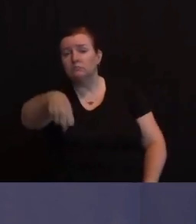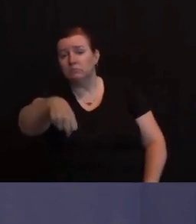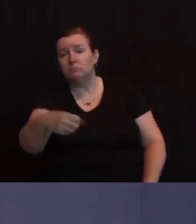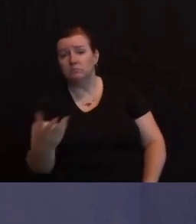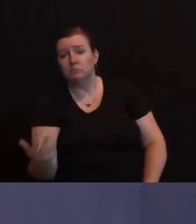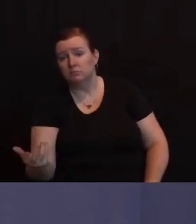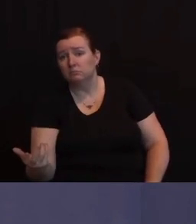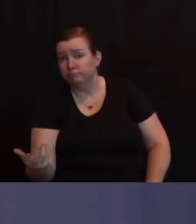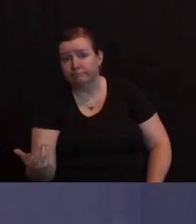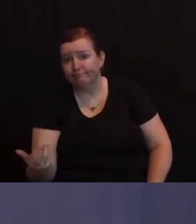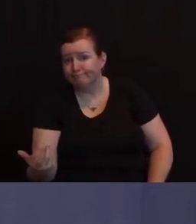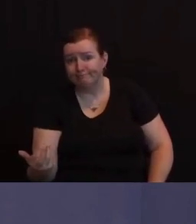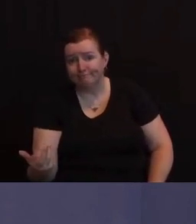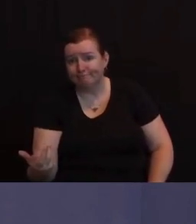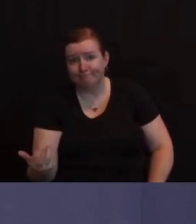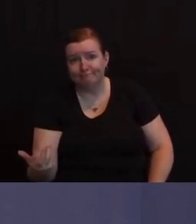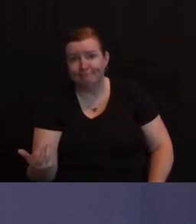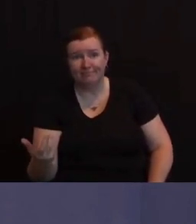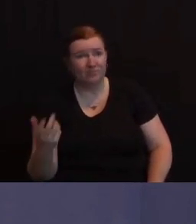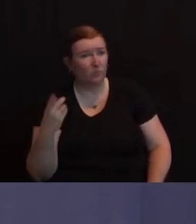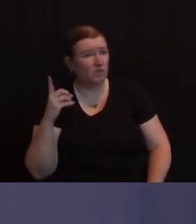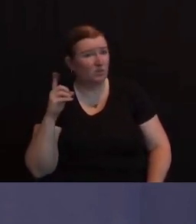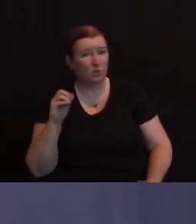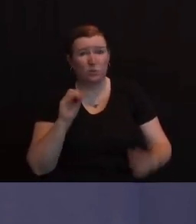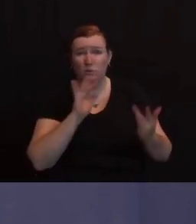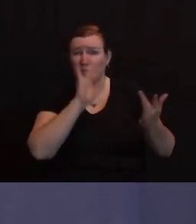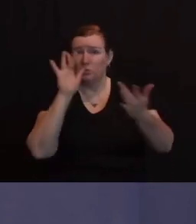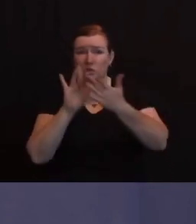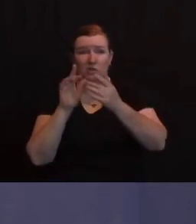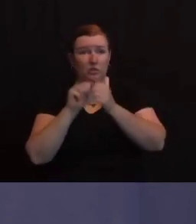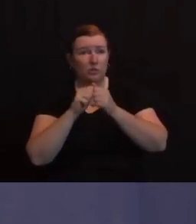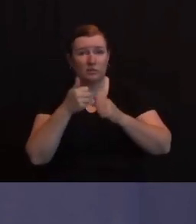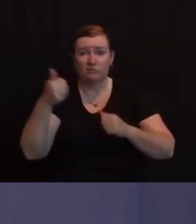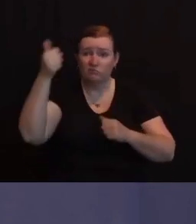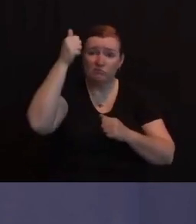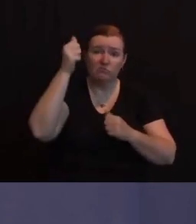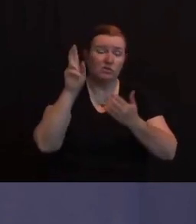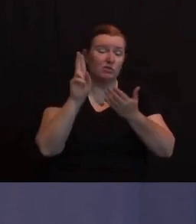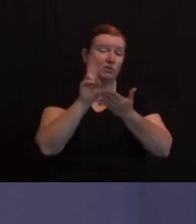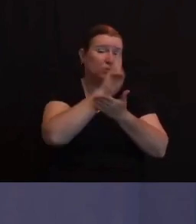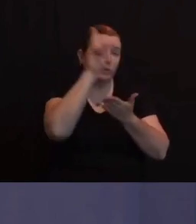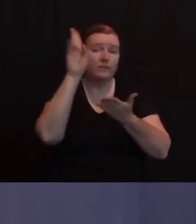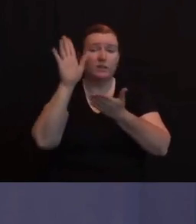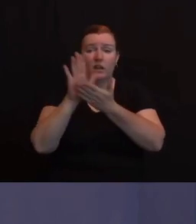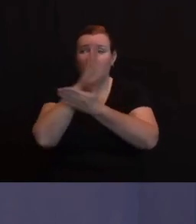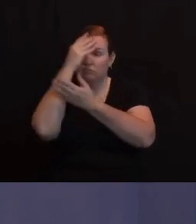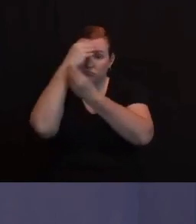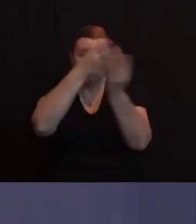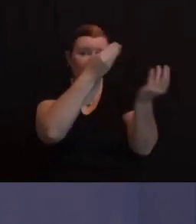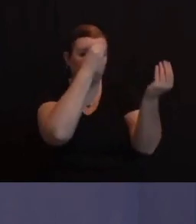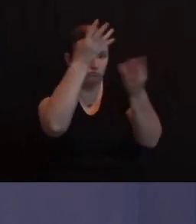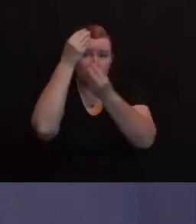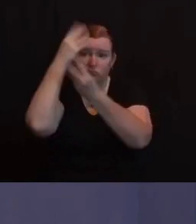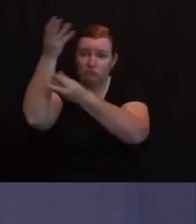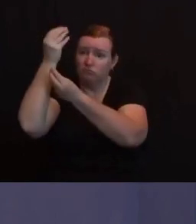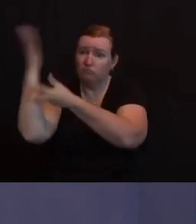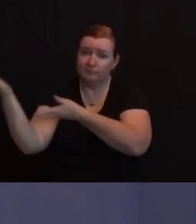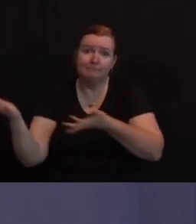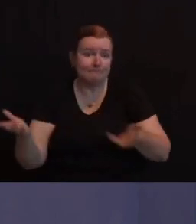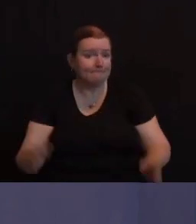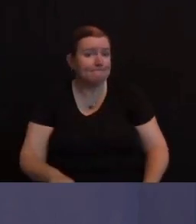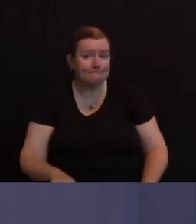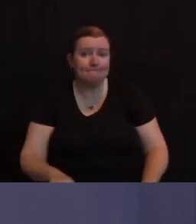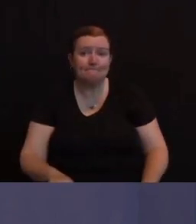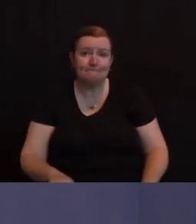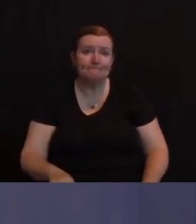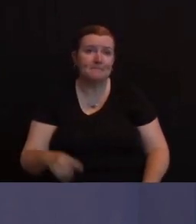we're communicating with higher ed with some of those decisions, and that will be the same in New York and Connecticut. So it's a constant discussion on this